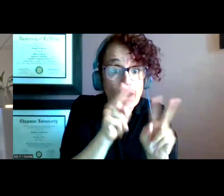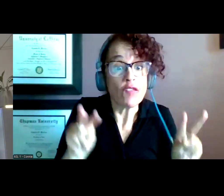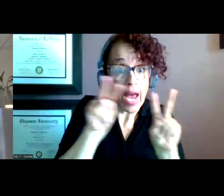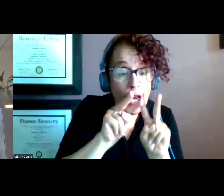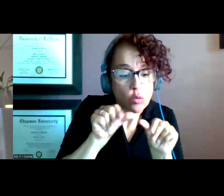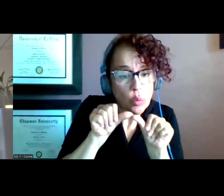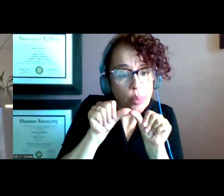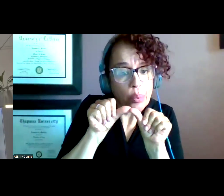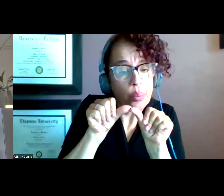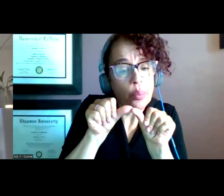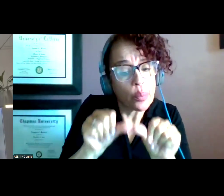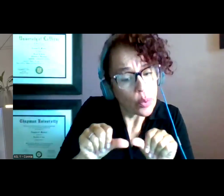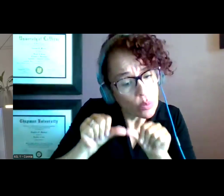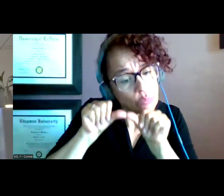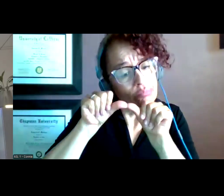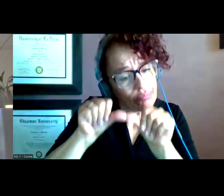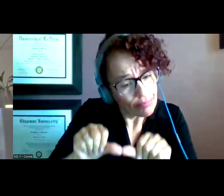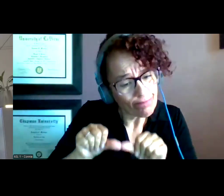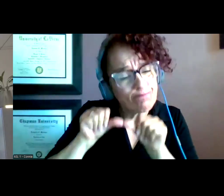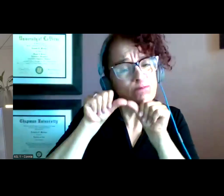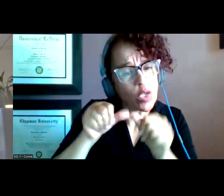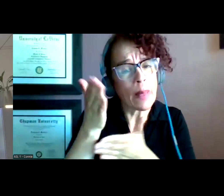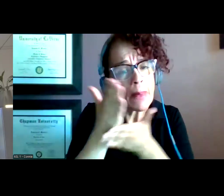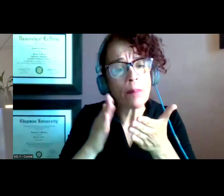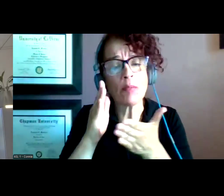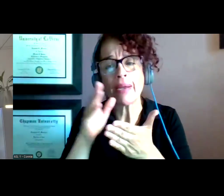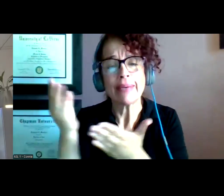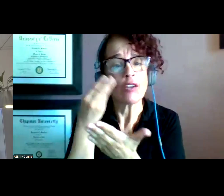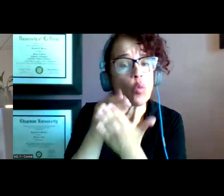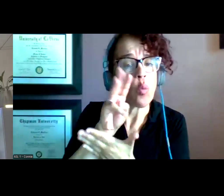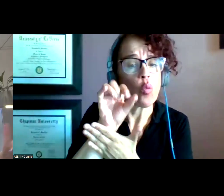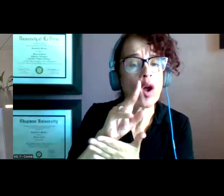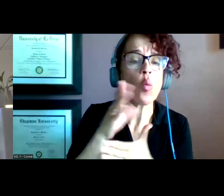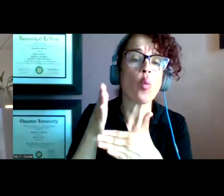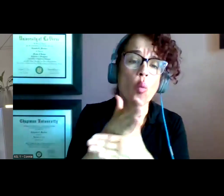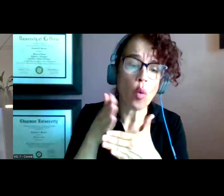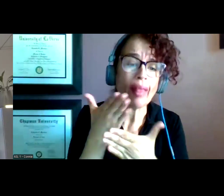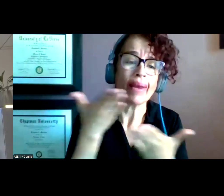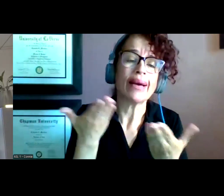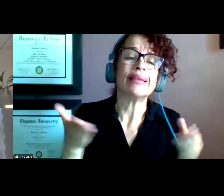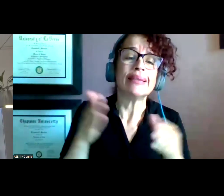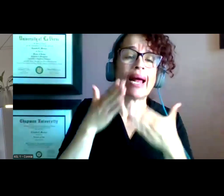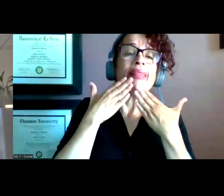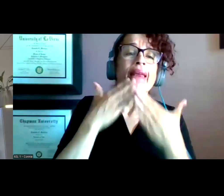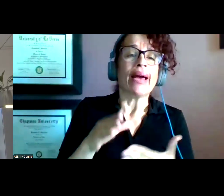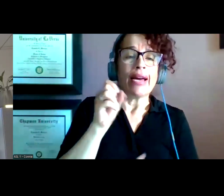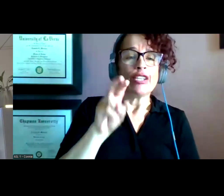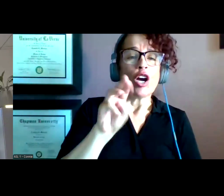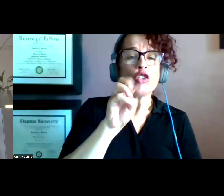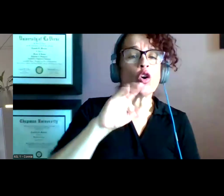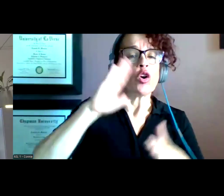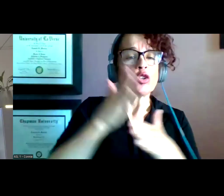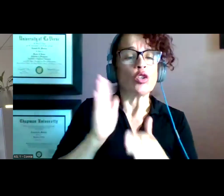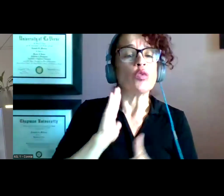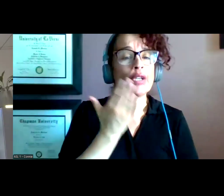to continue these, as part of our next waiver. So wanted to share that. Thanks again, Director Morris, for inviting us to